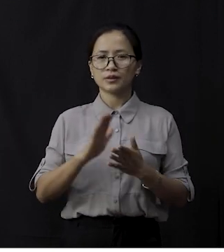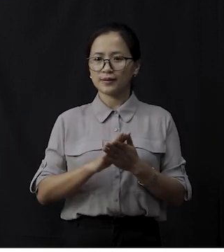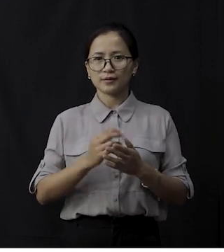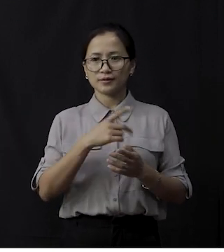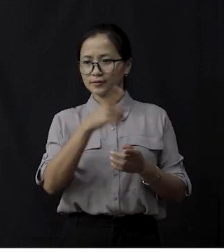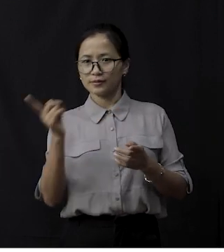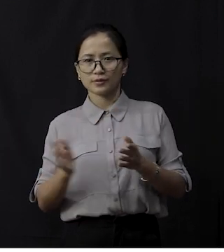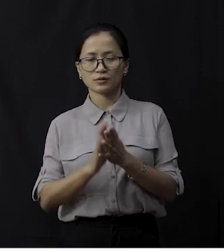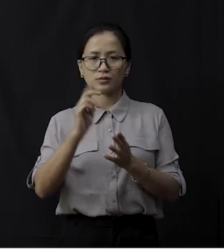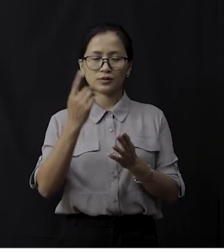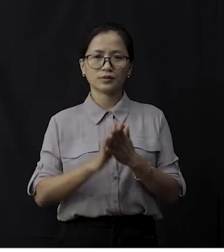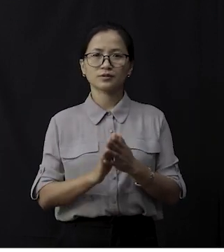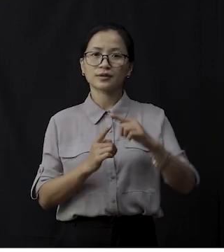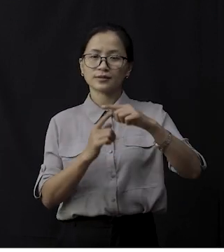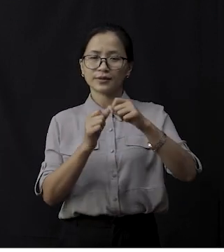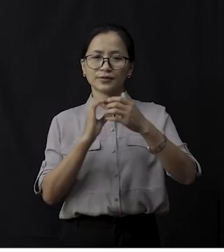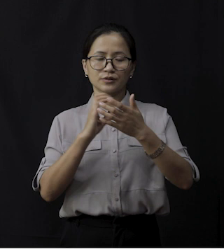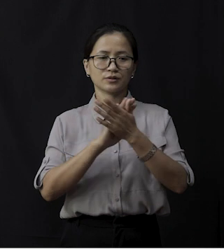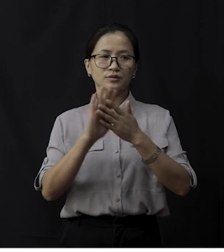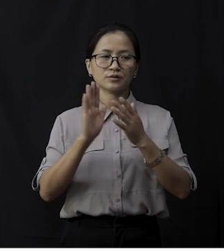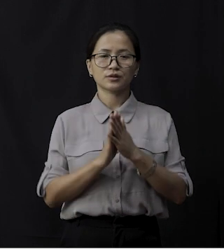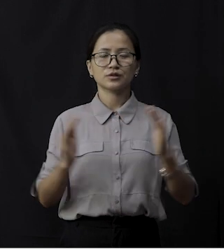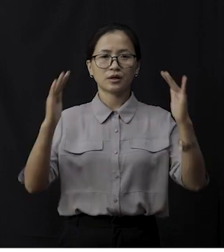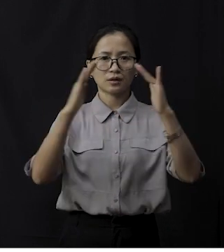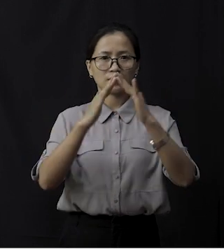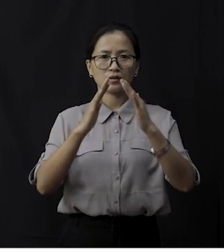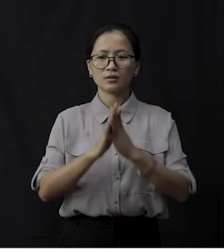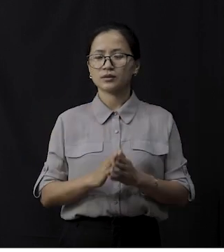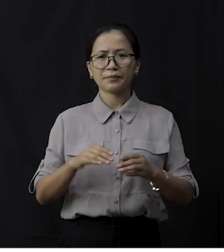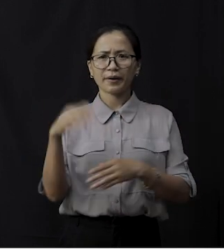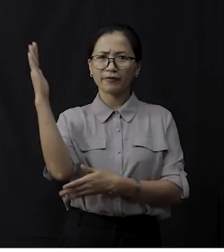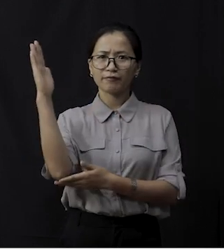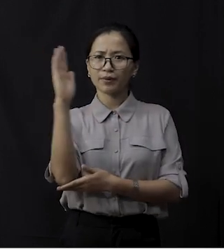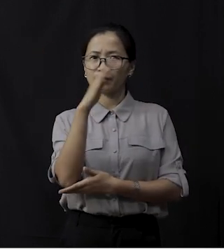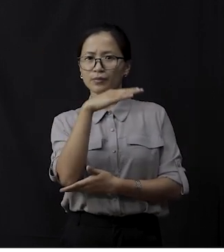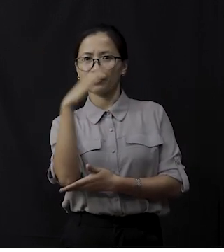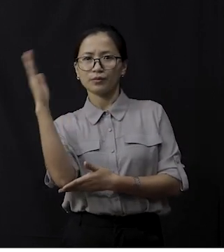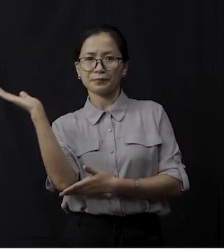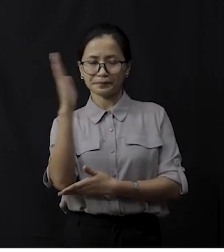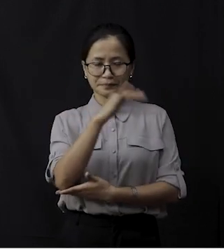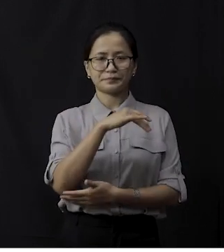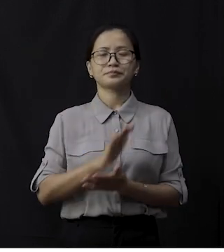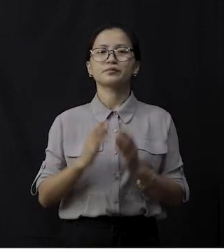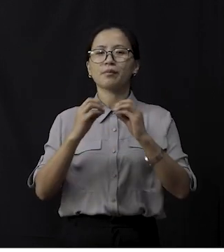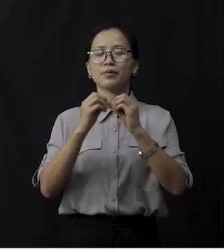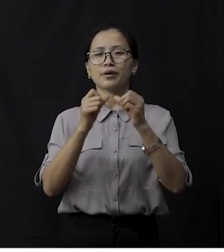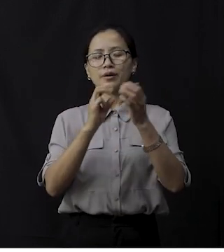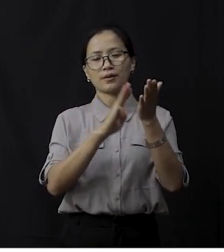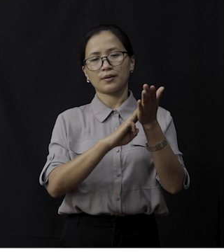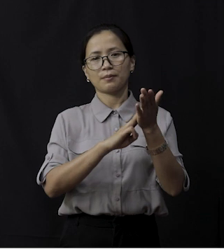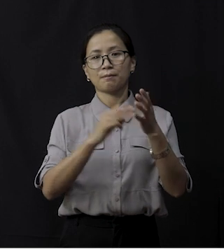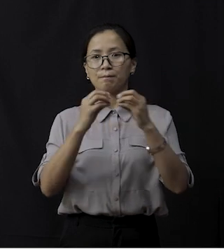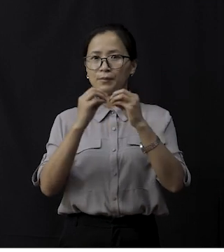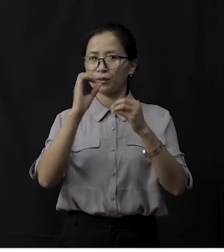house. This is made from what, children? This is made from bamboo, right? You make